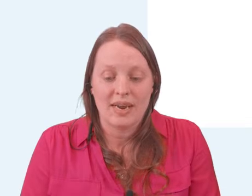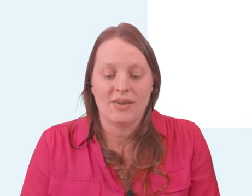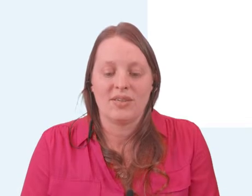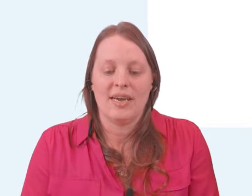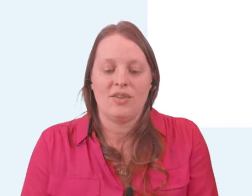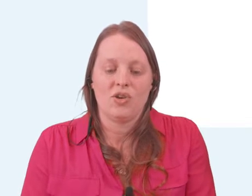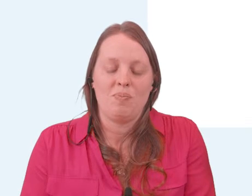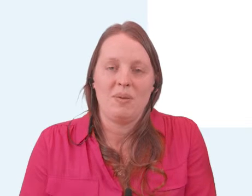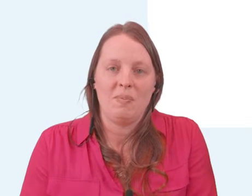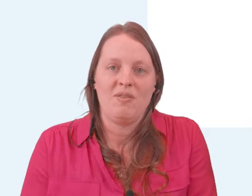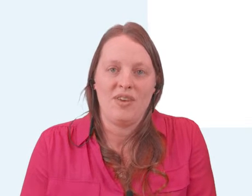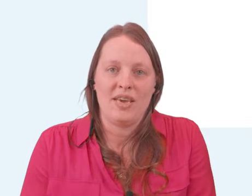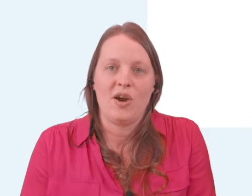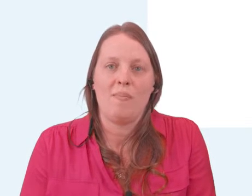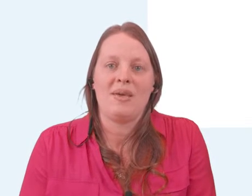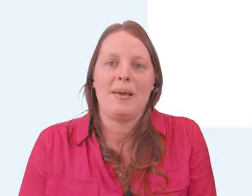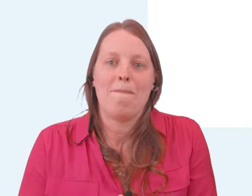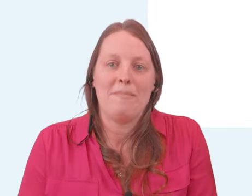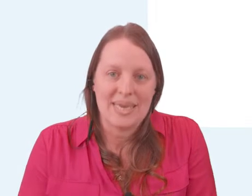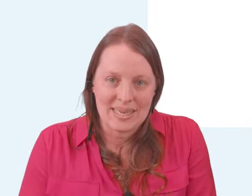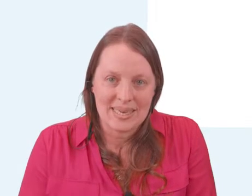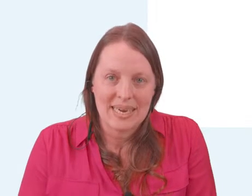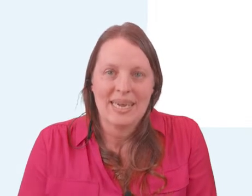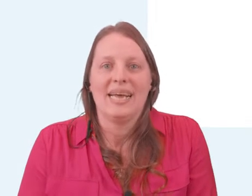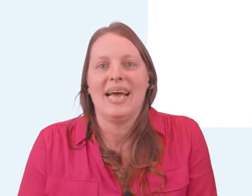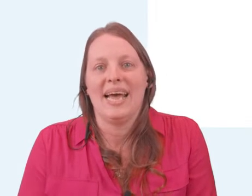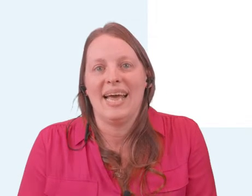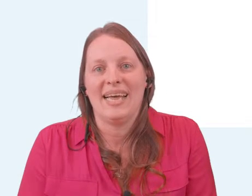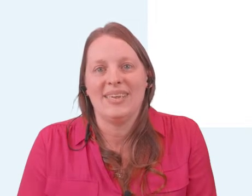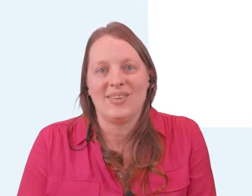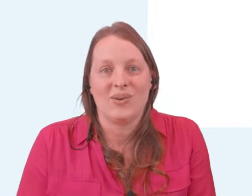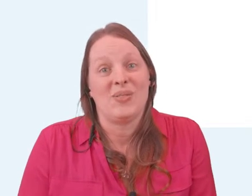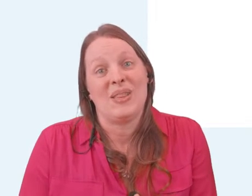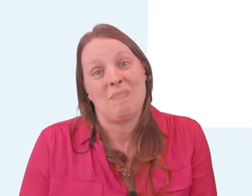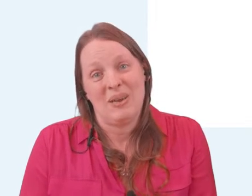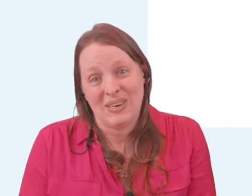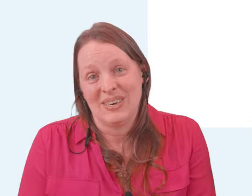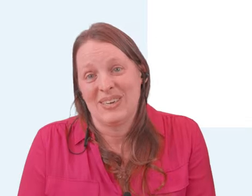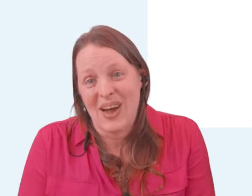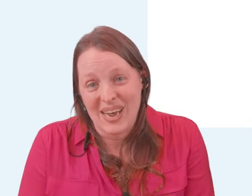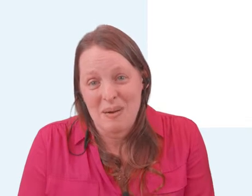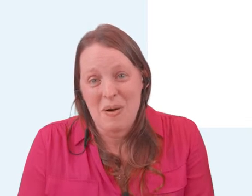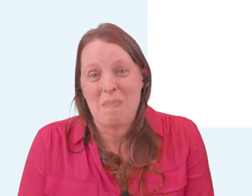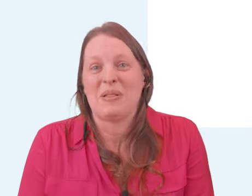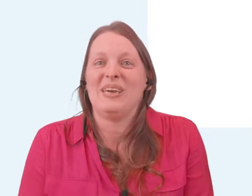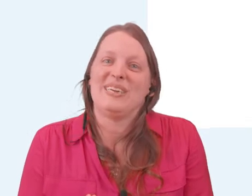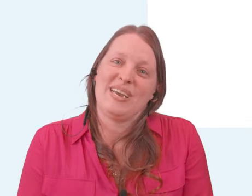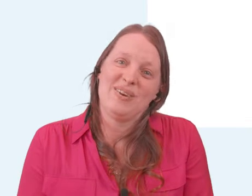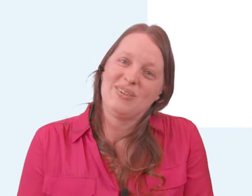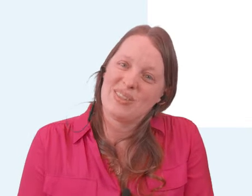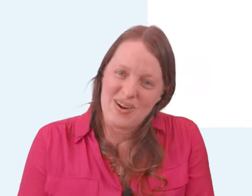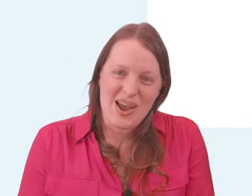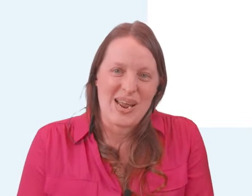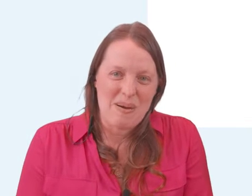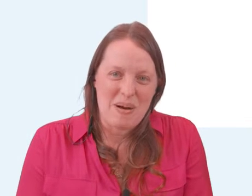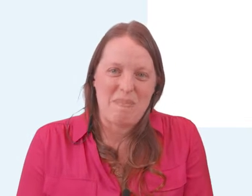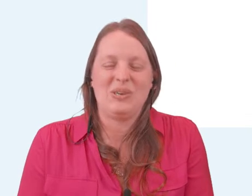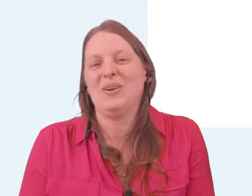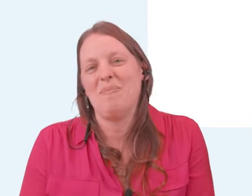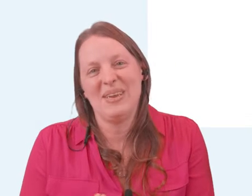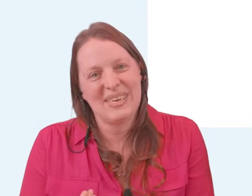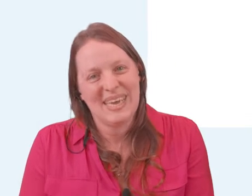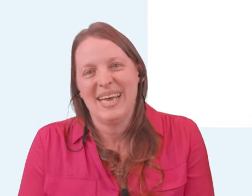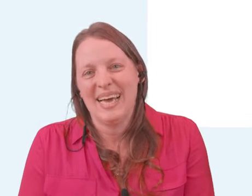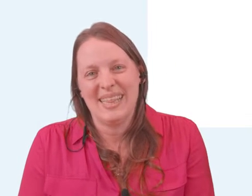horizontal canals, and so BPPV could be missed. And so then the patient is not getting properly diagnosed, they're not getting